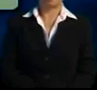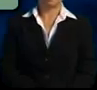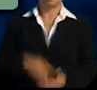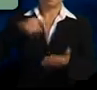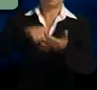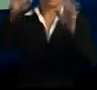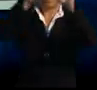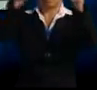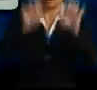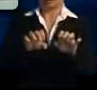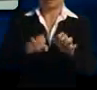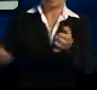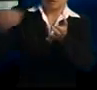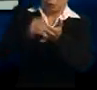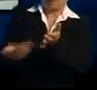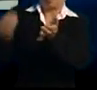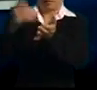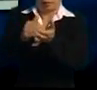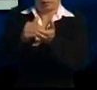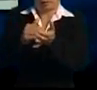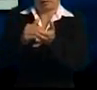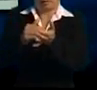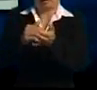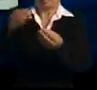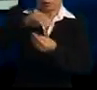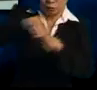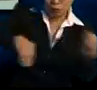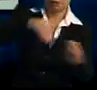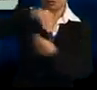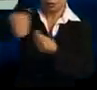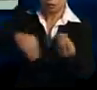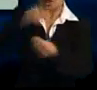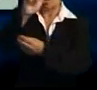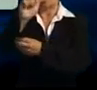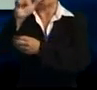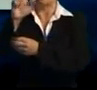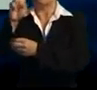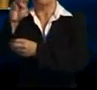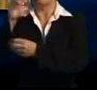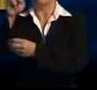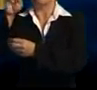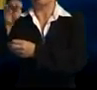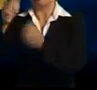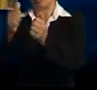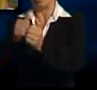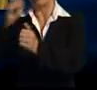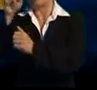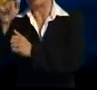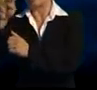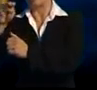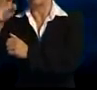This experiment is repeated by substituting the aluminum powder with zinc